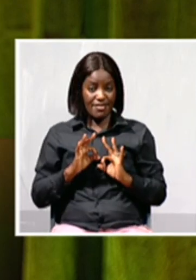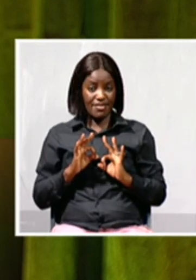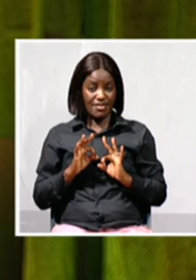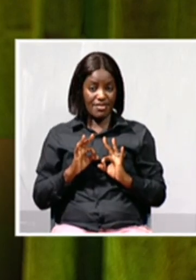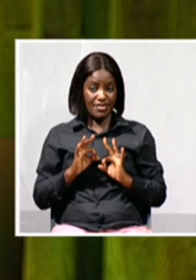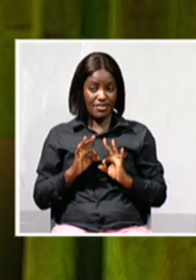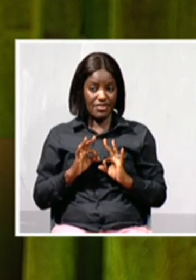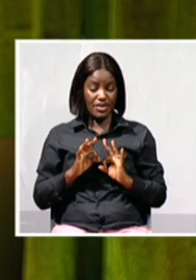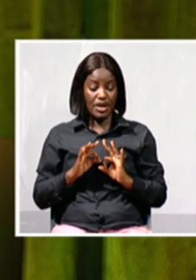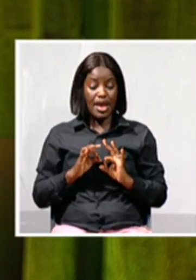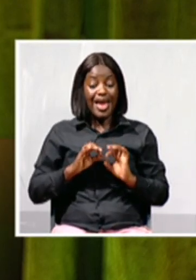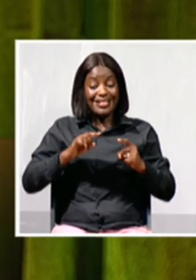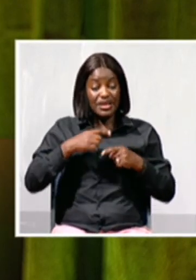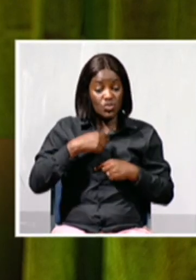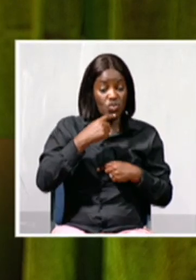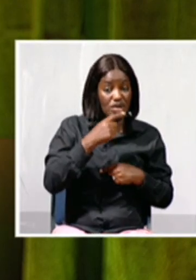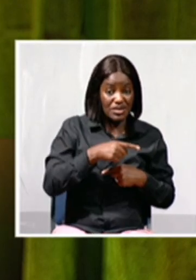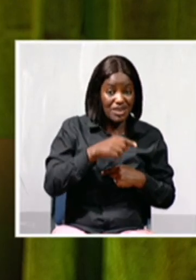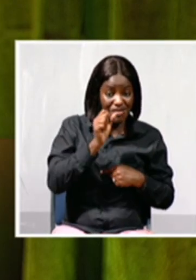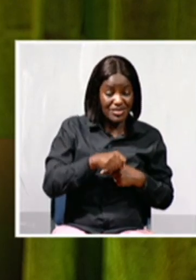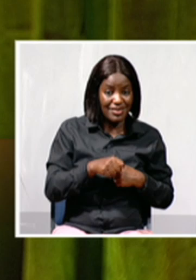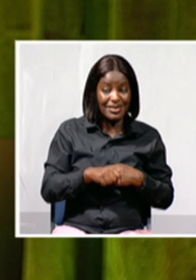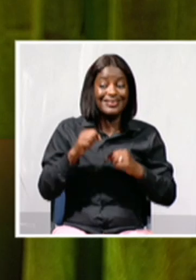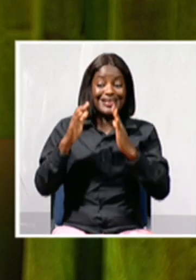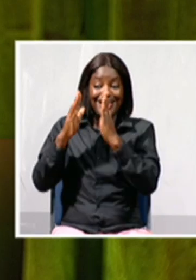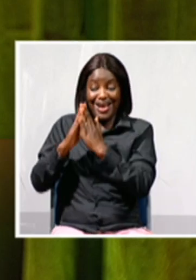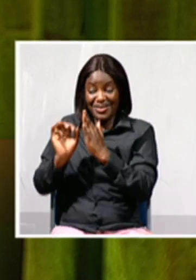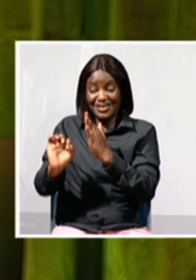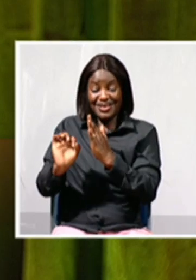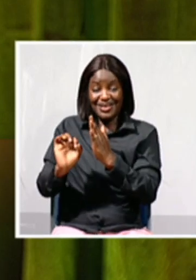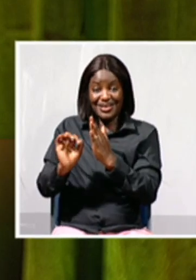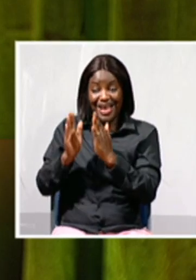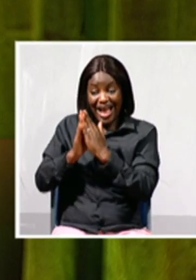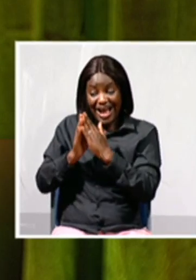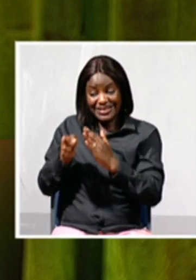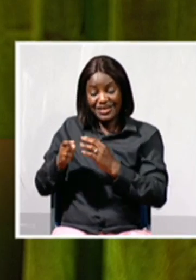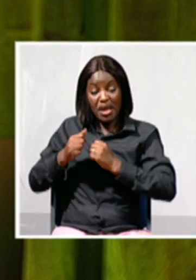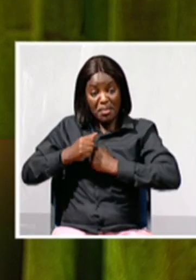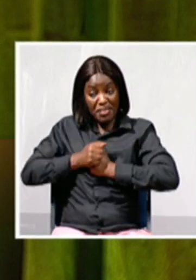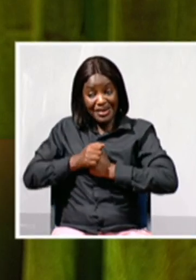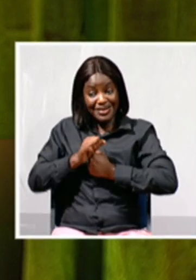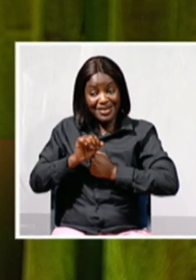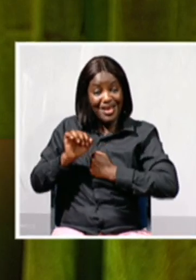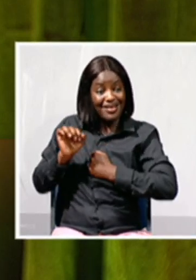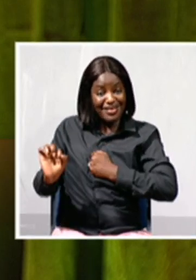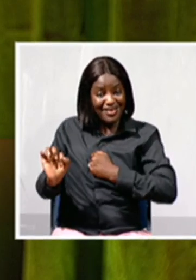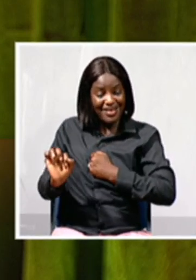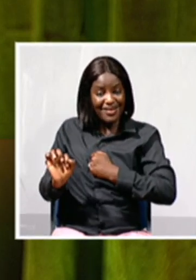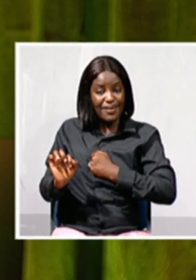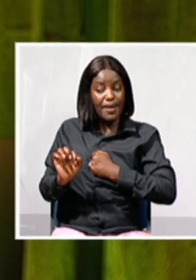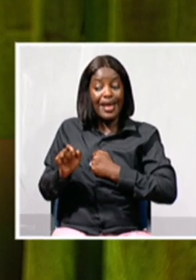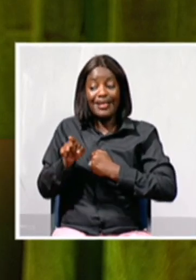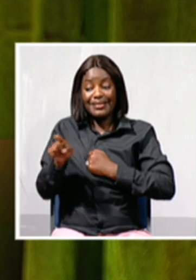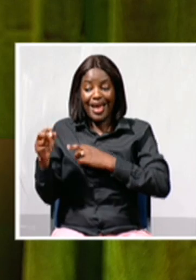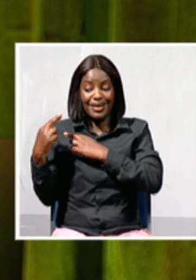action to what we actually say. Yes, you are living at your parents' house. Yes, they are responsible for you. But at a certain point in